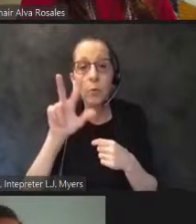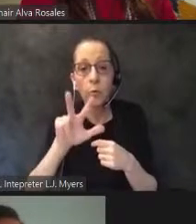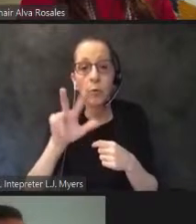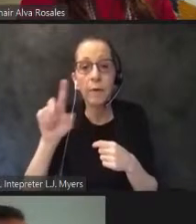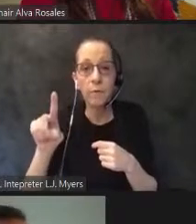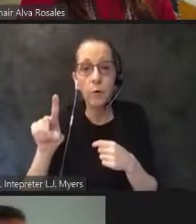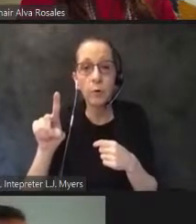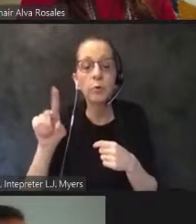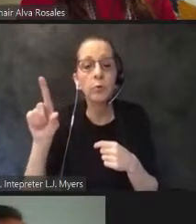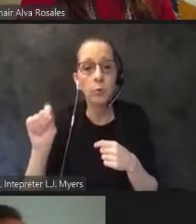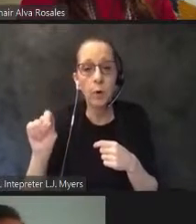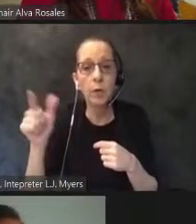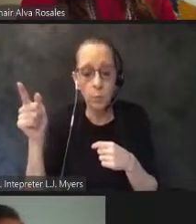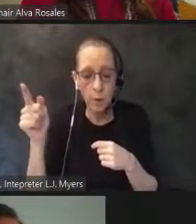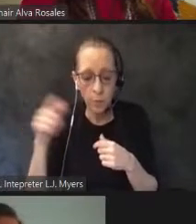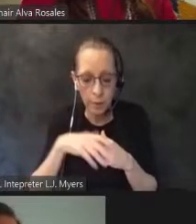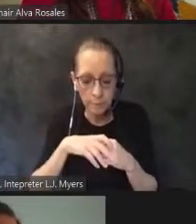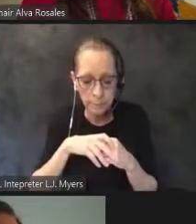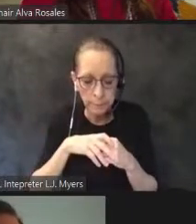31st,